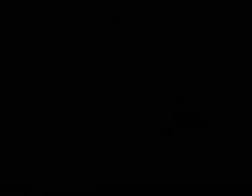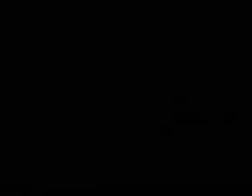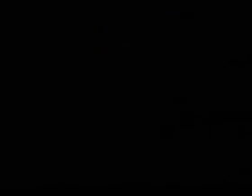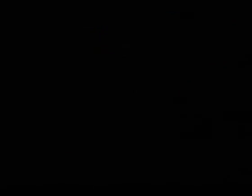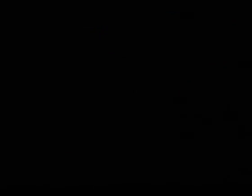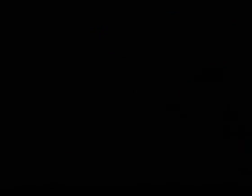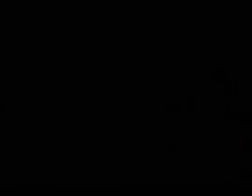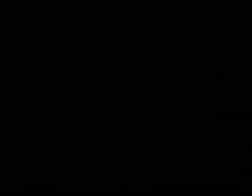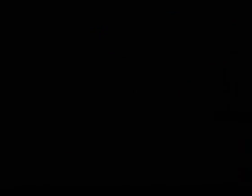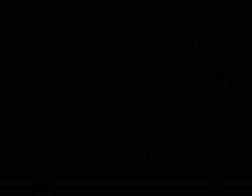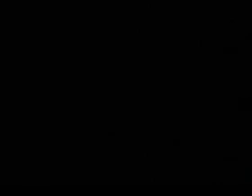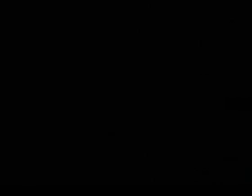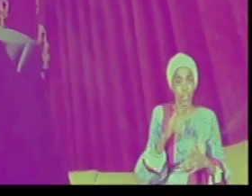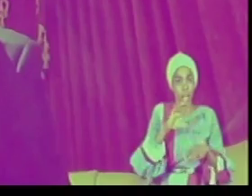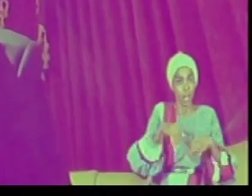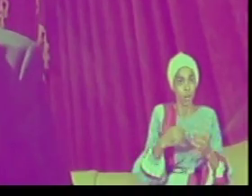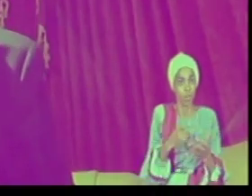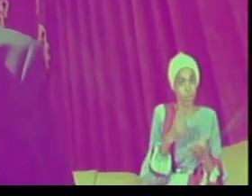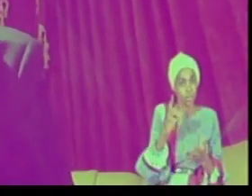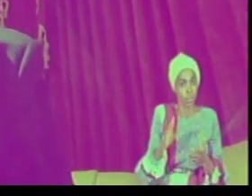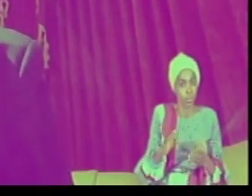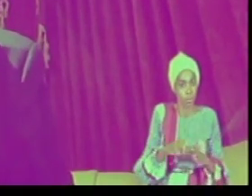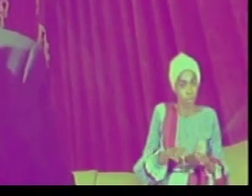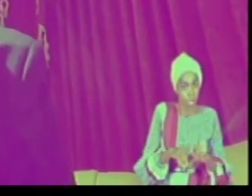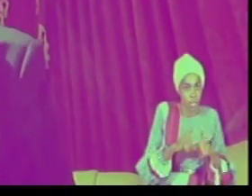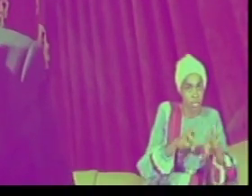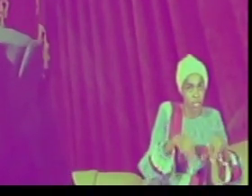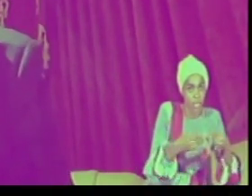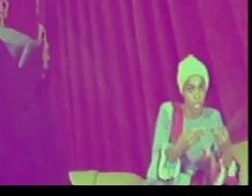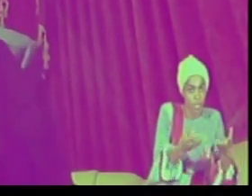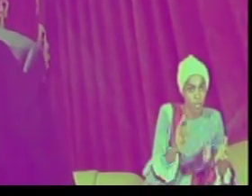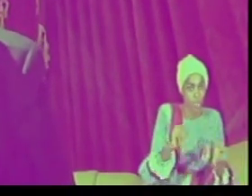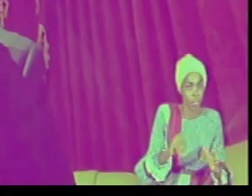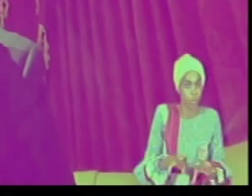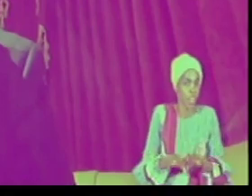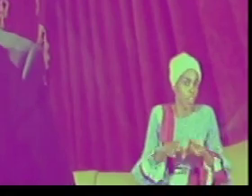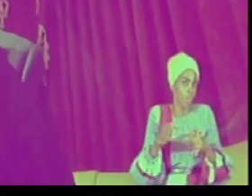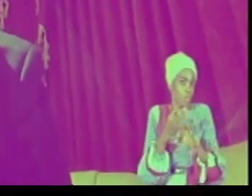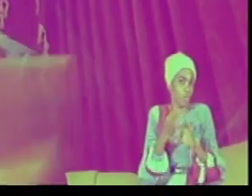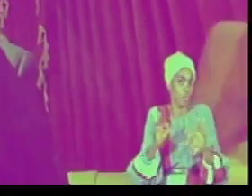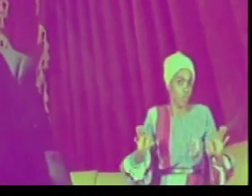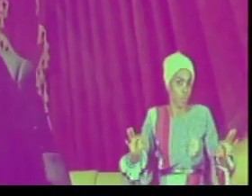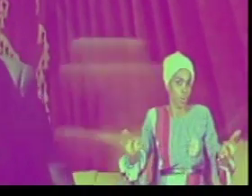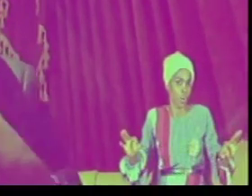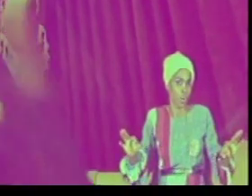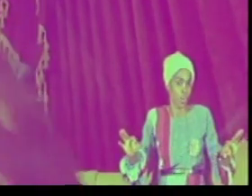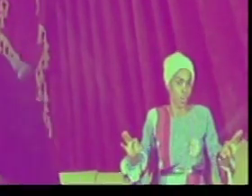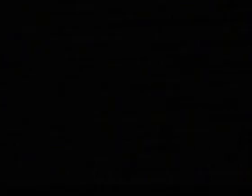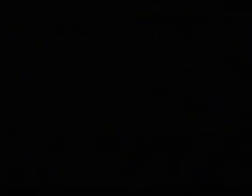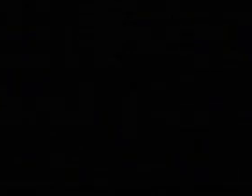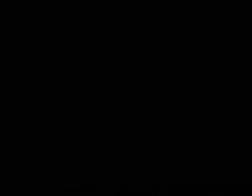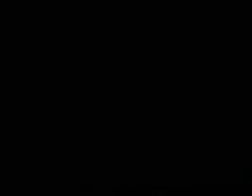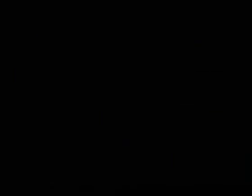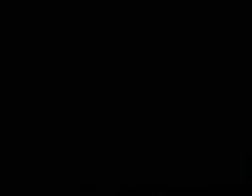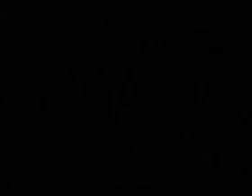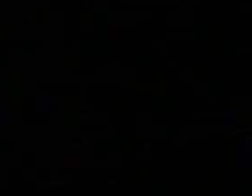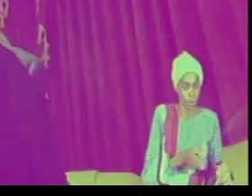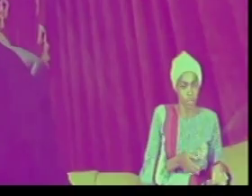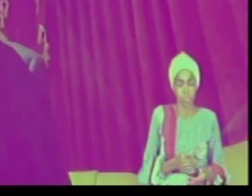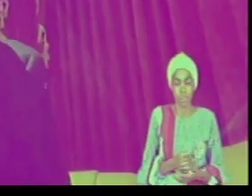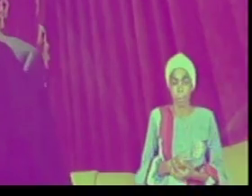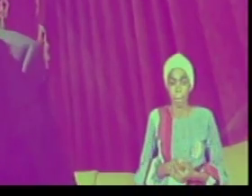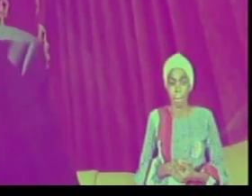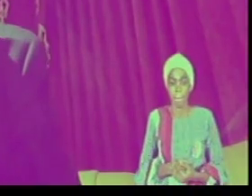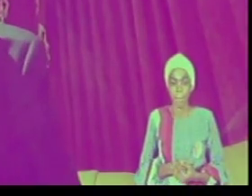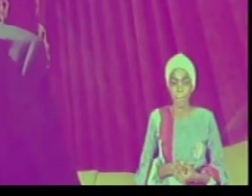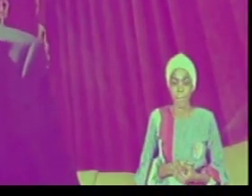his response. He did not ask for his own personal gain. I can imagine what I will ask for, what many of